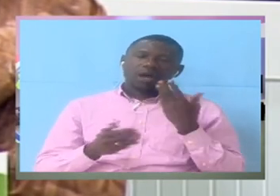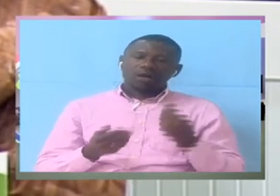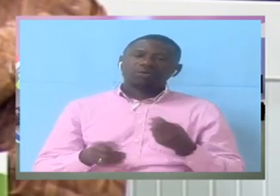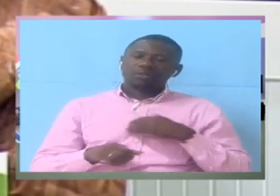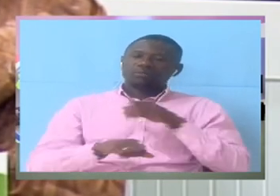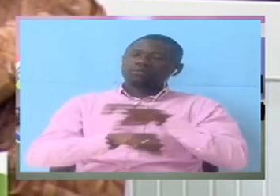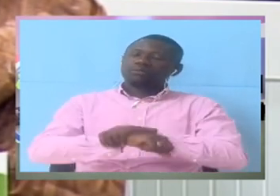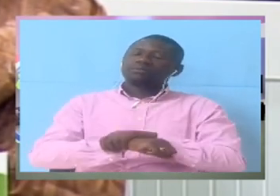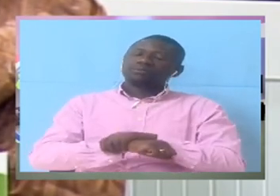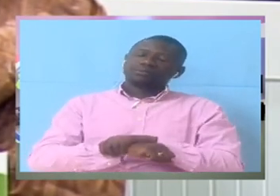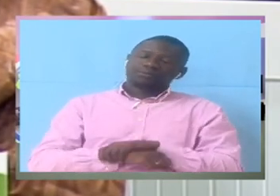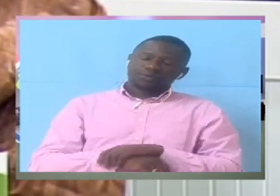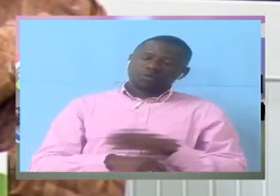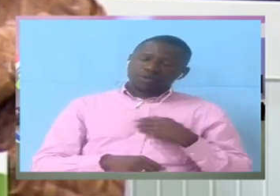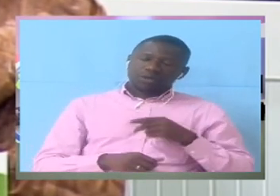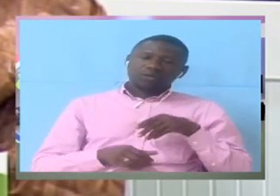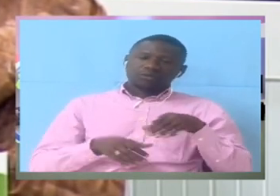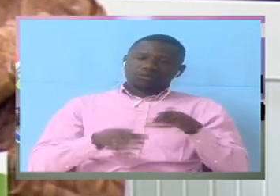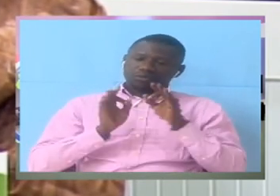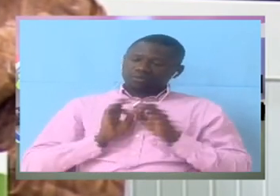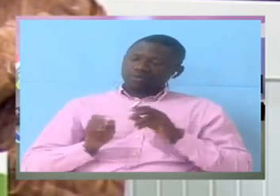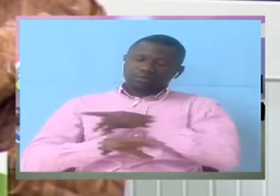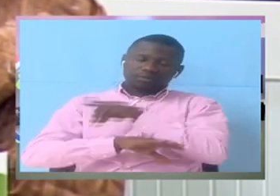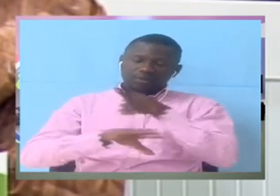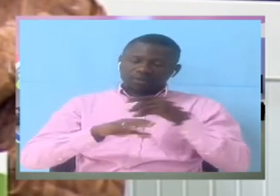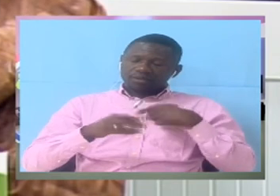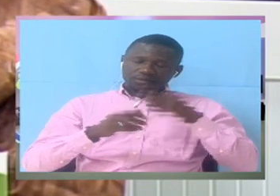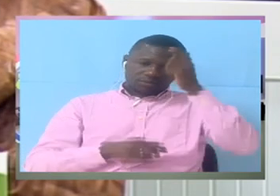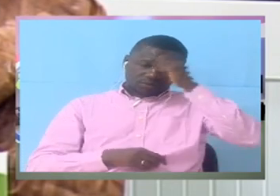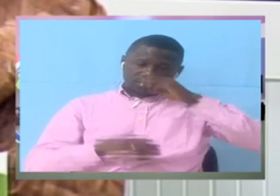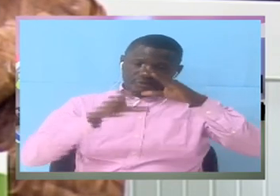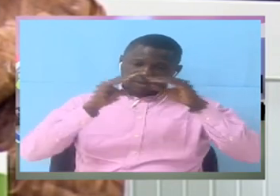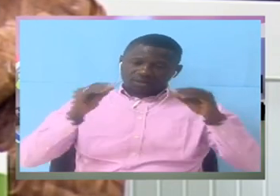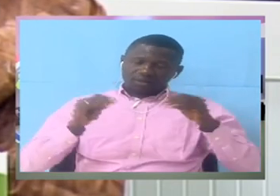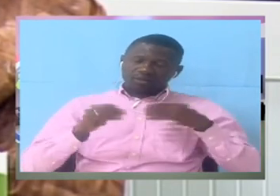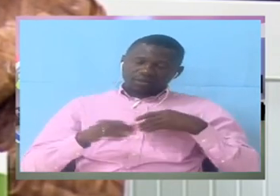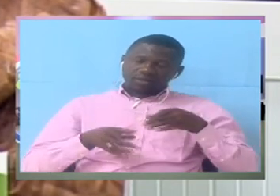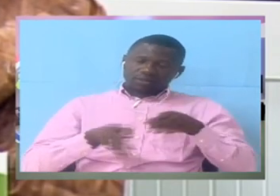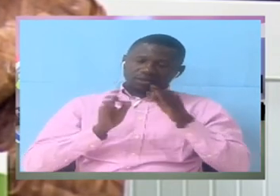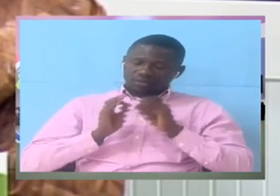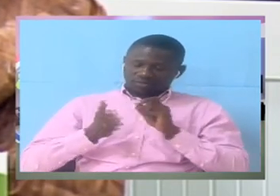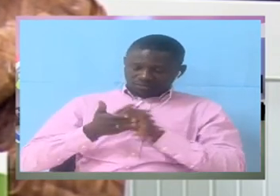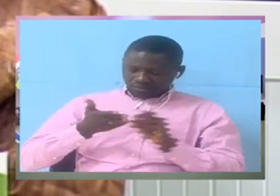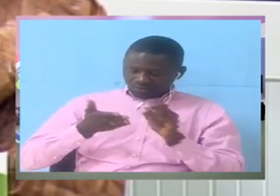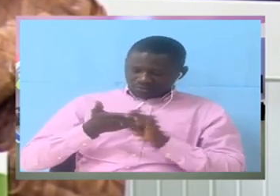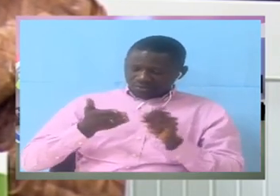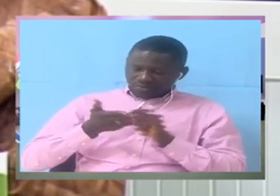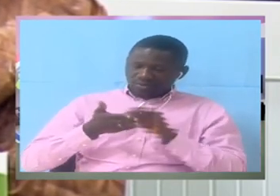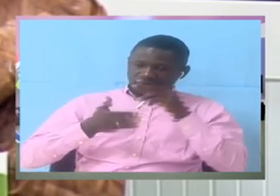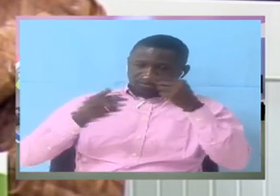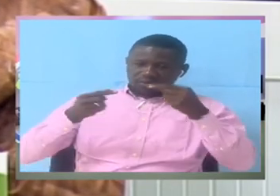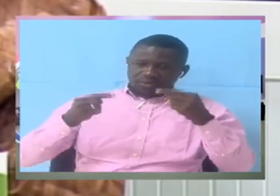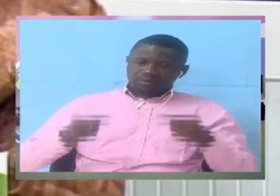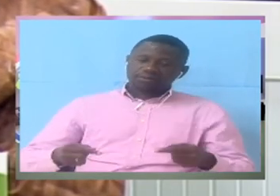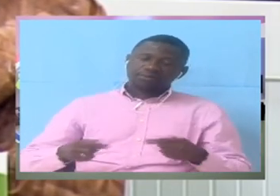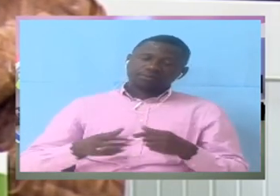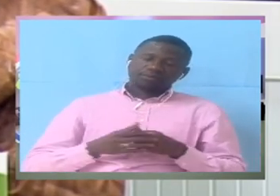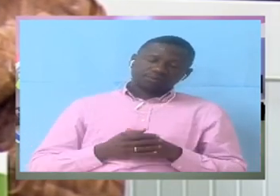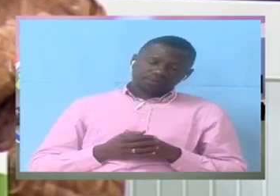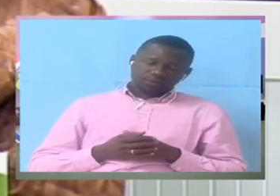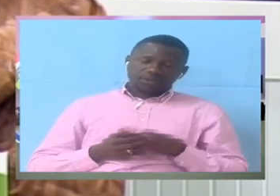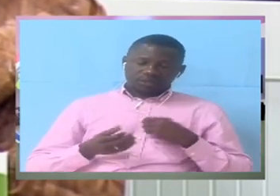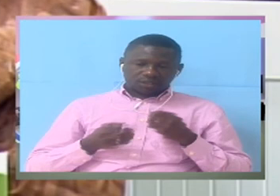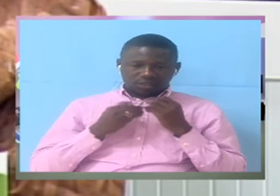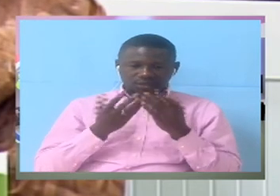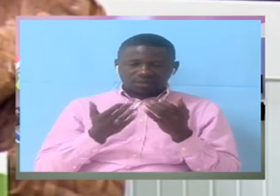captured us. When they took us to their place, the police station, they took our statements,